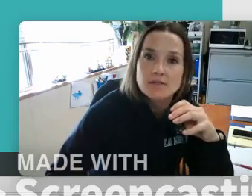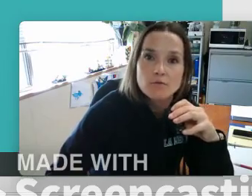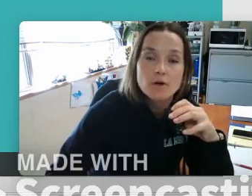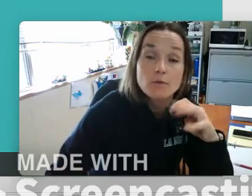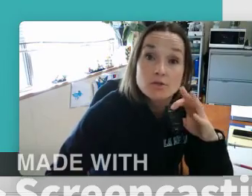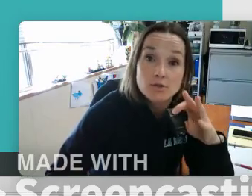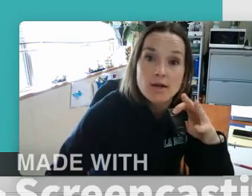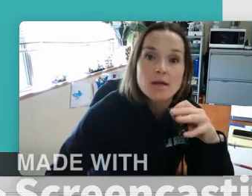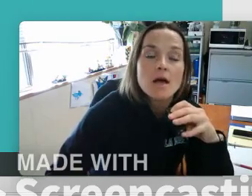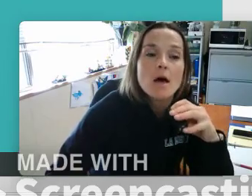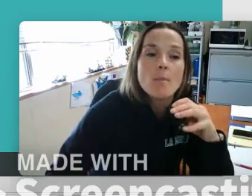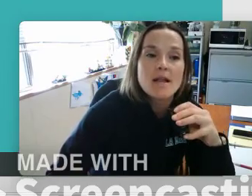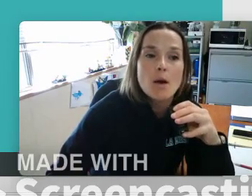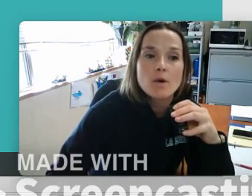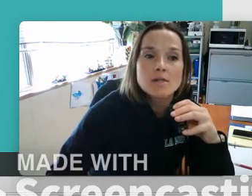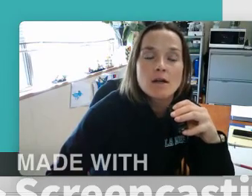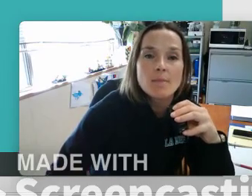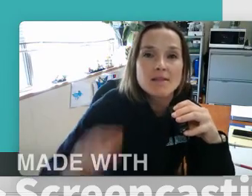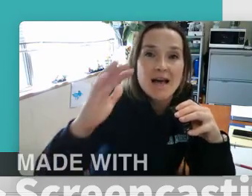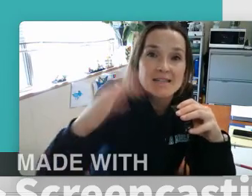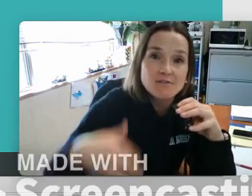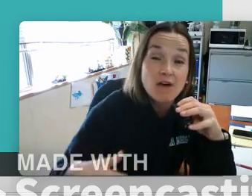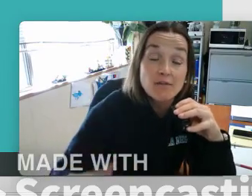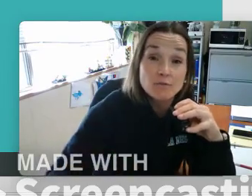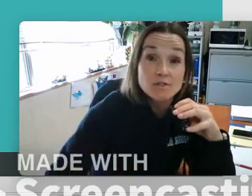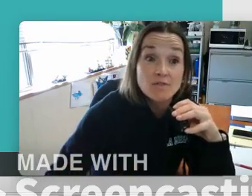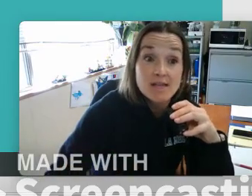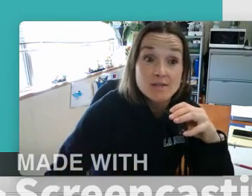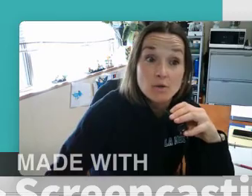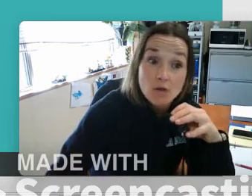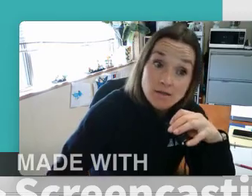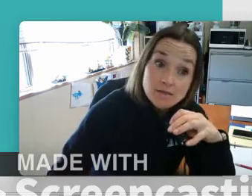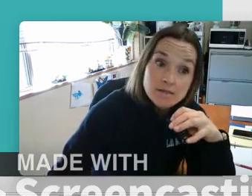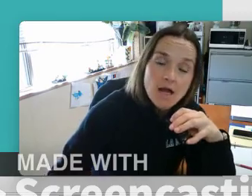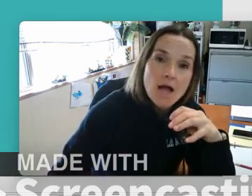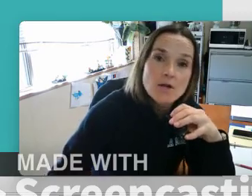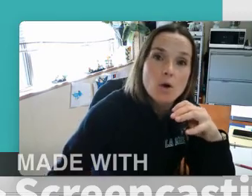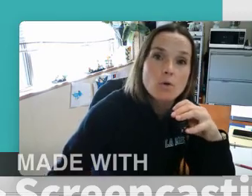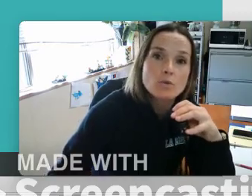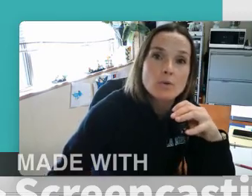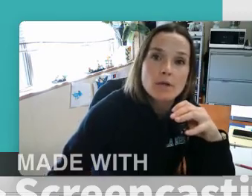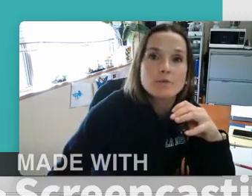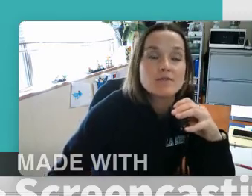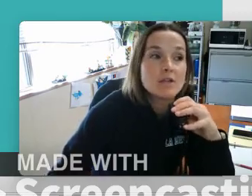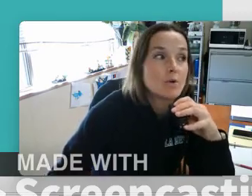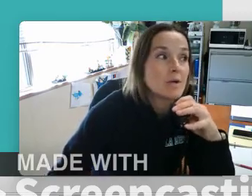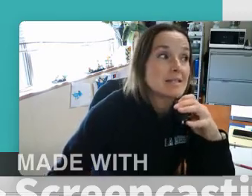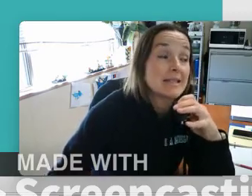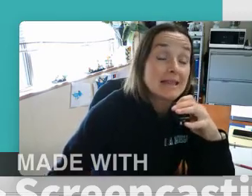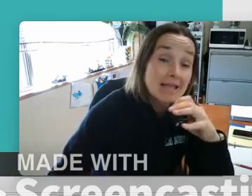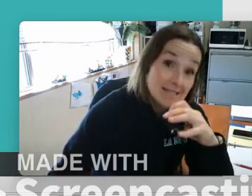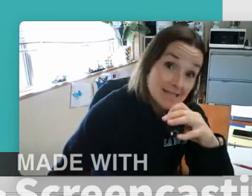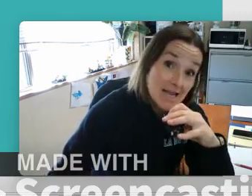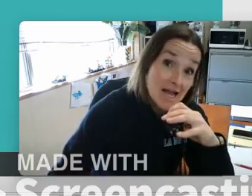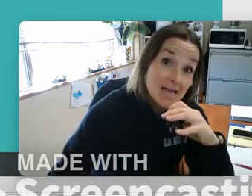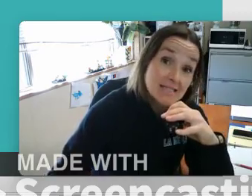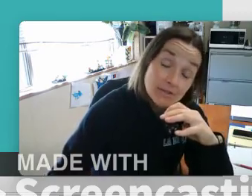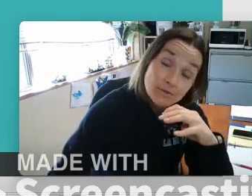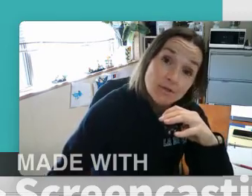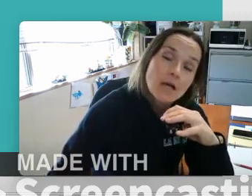that so far, which is great. But now we're going to talk about the last 5 rules of ASL Gloss. I know doing it through this video is less